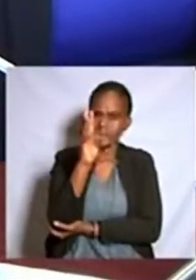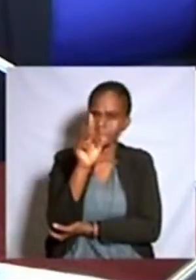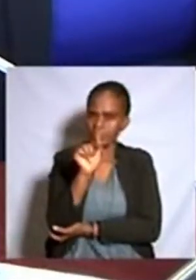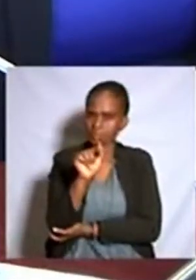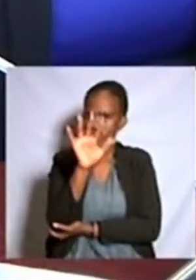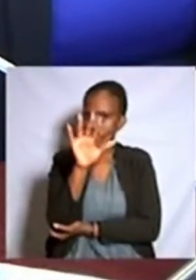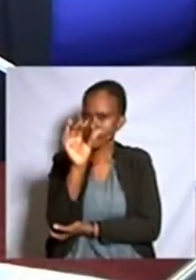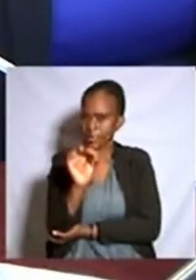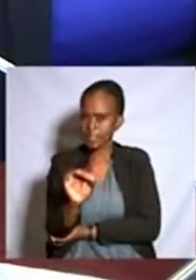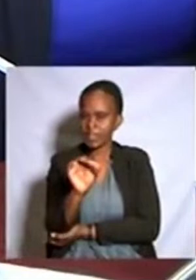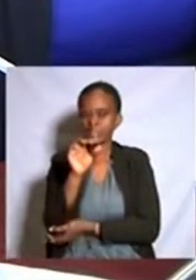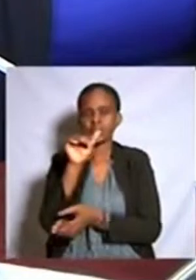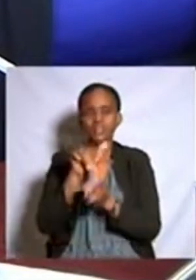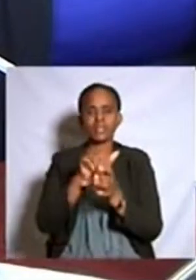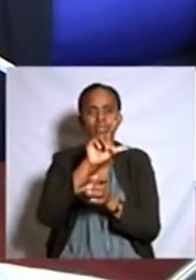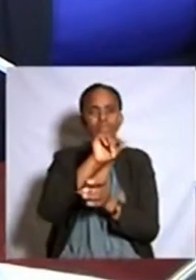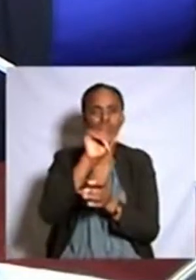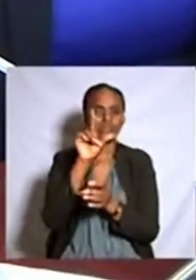6.5% in 2020,